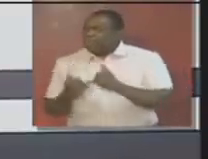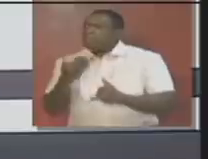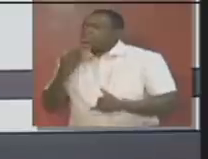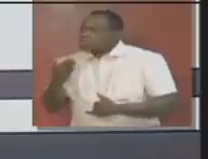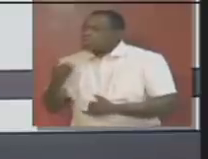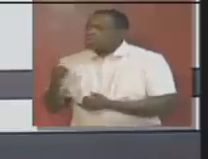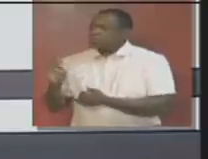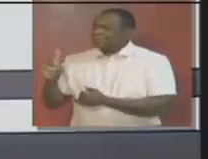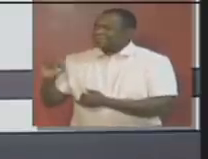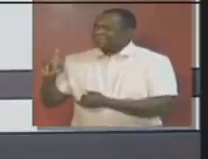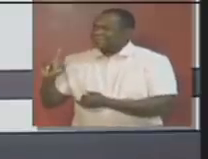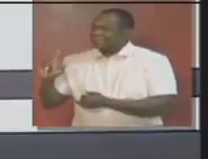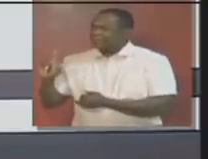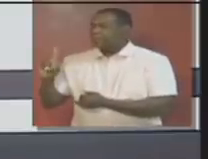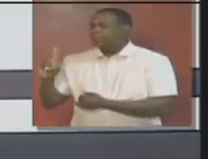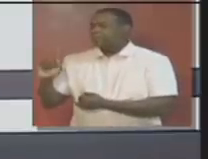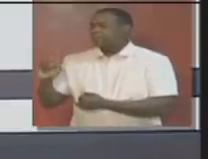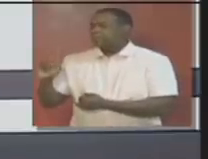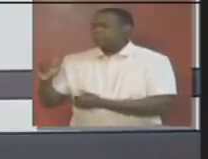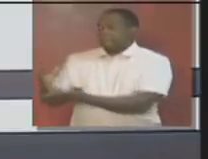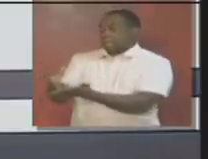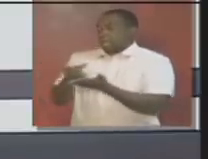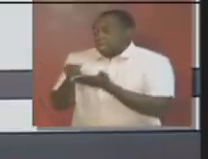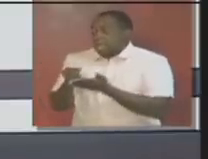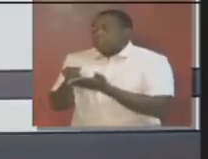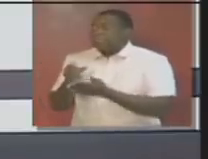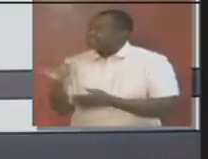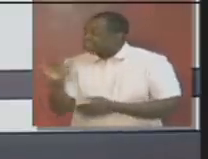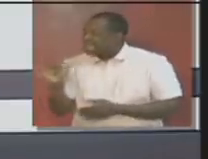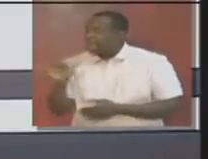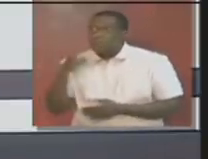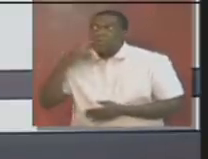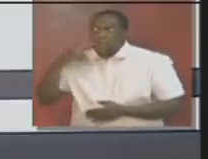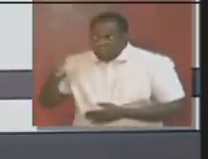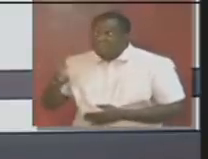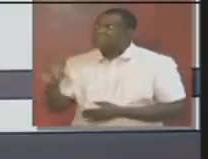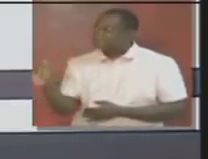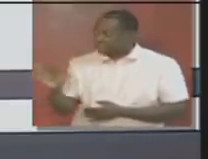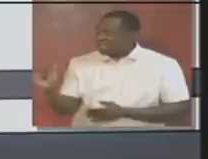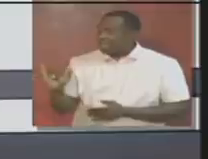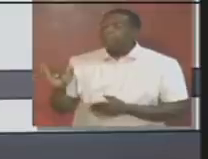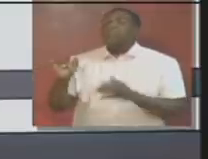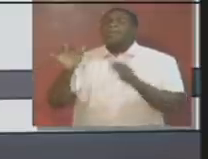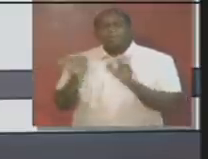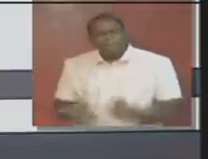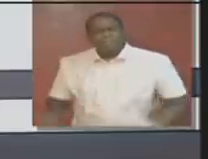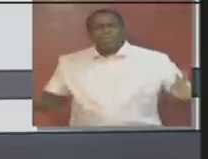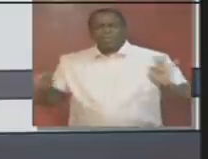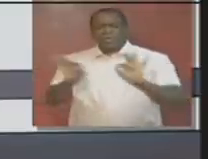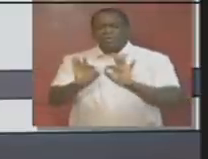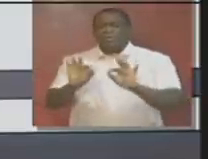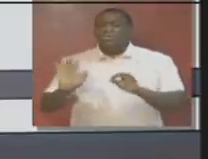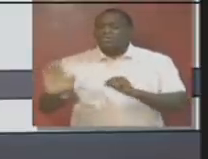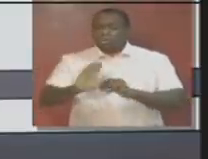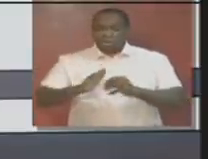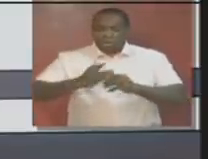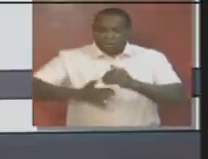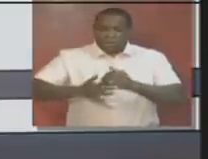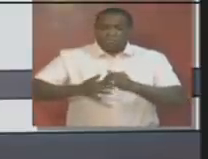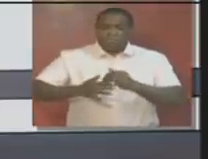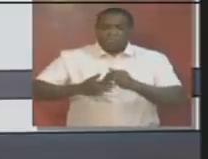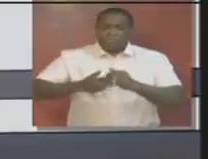Hence the reason that you have to control your blood sugar especially properly. And the reason for this is that if your blood sugar goes out